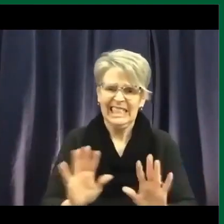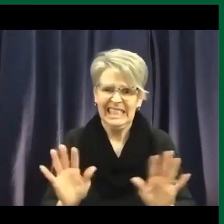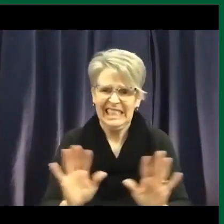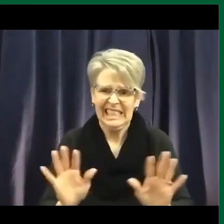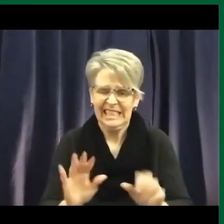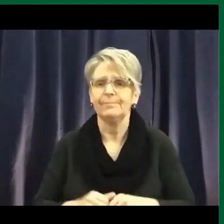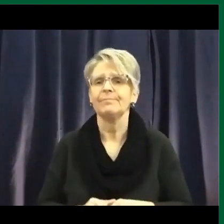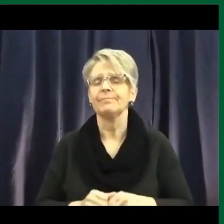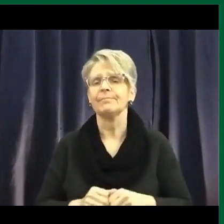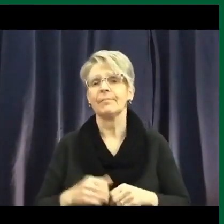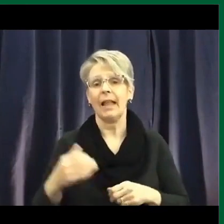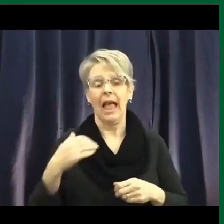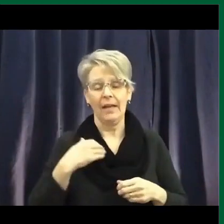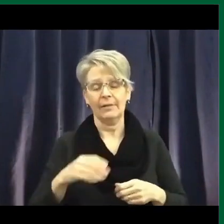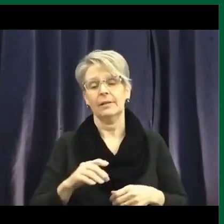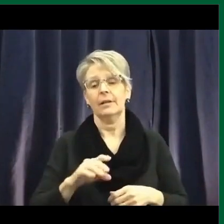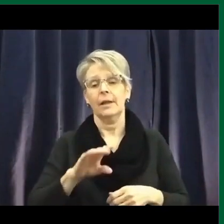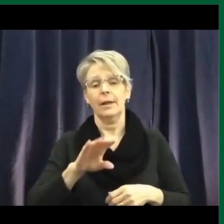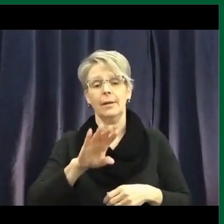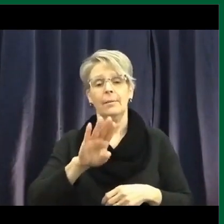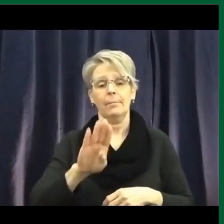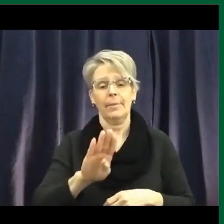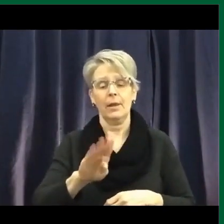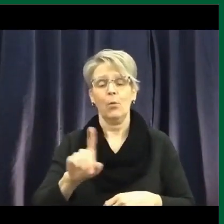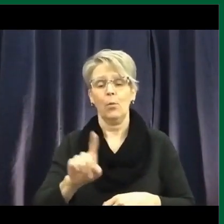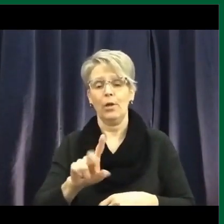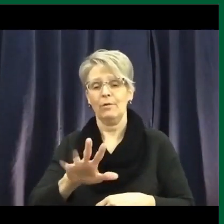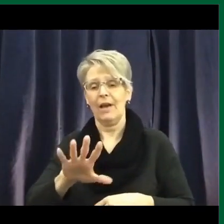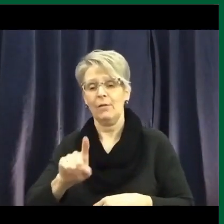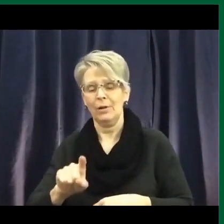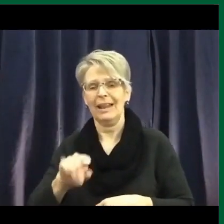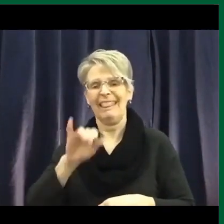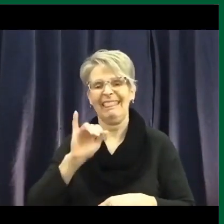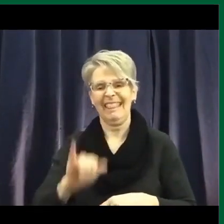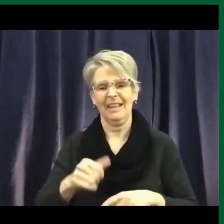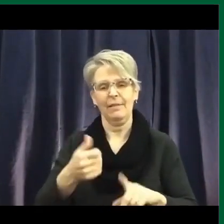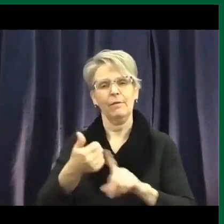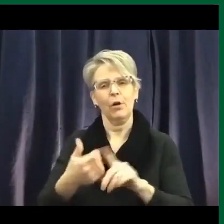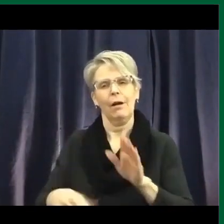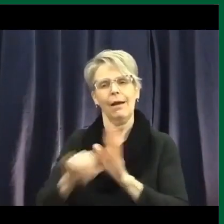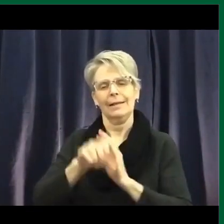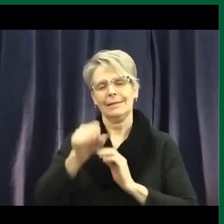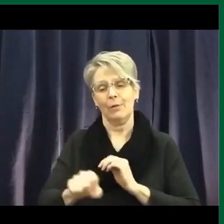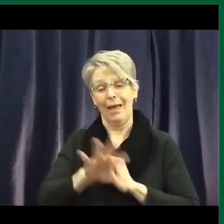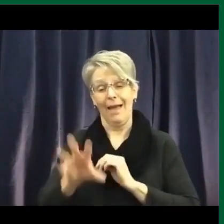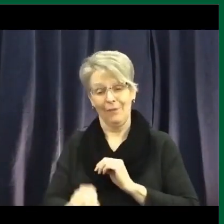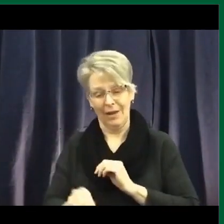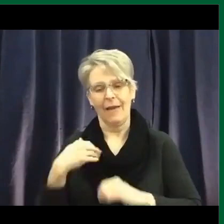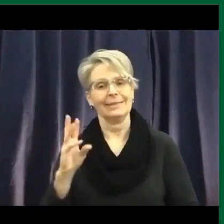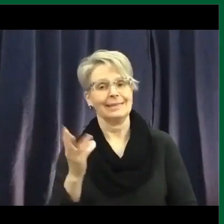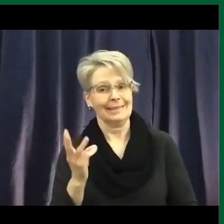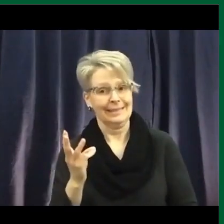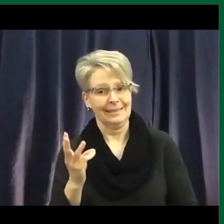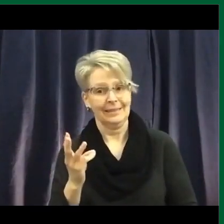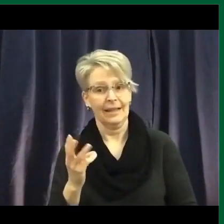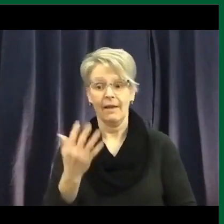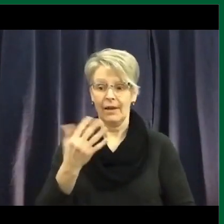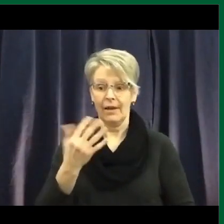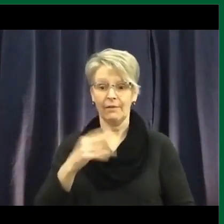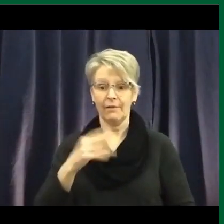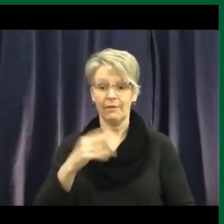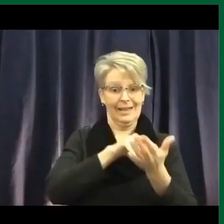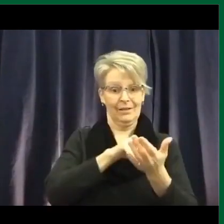6 B1351 variants, which is first identified in South Africa, 5 in the North Central zone, and 1